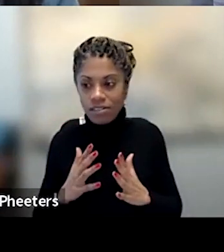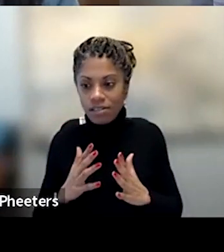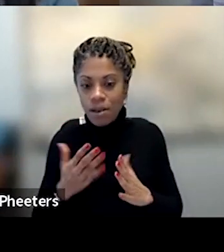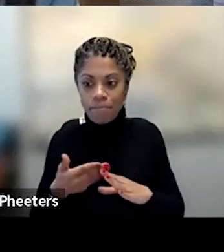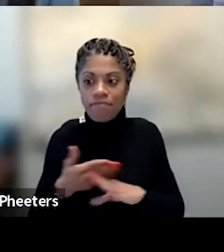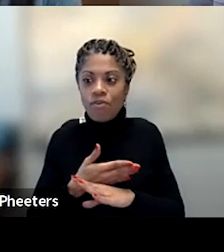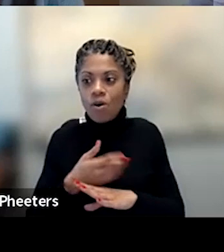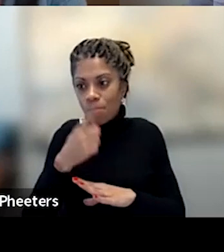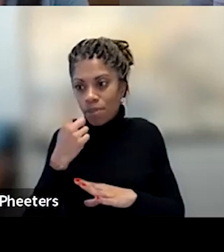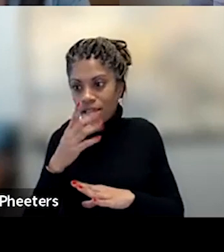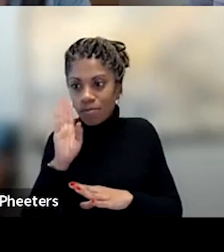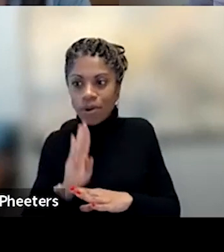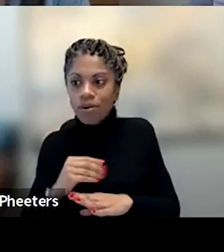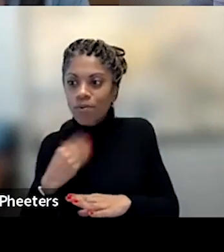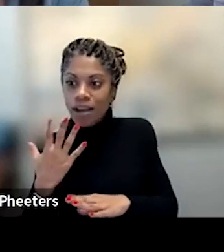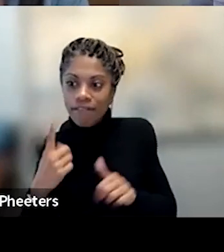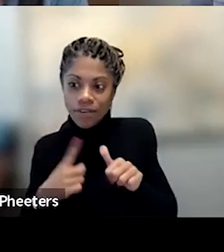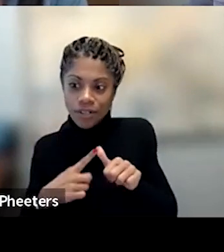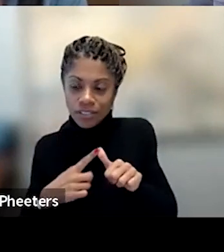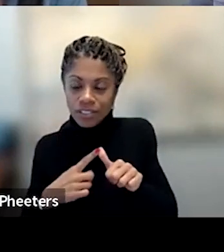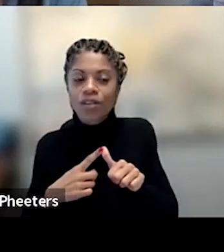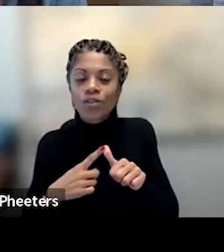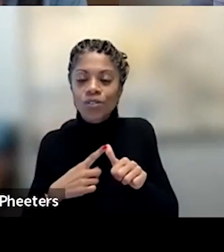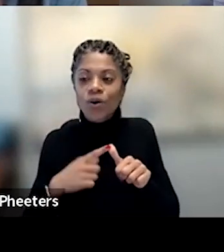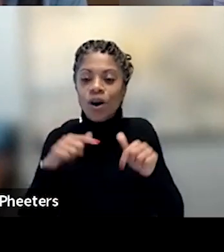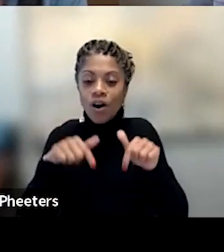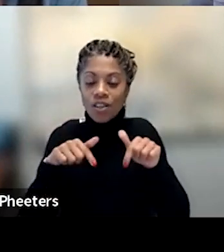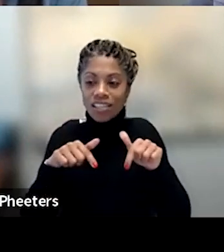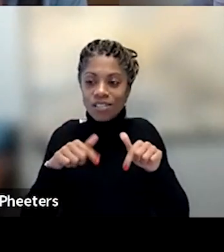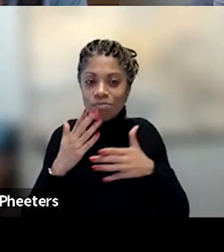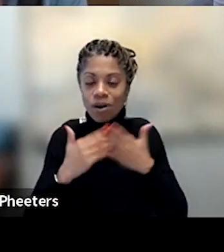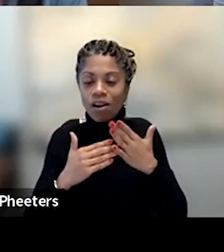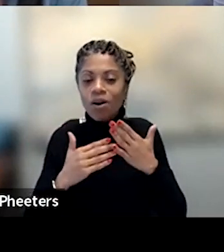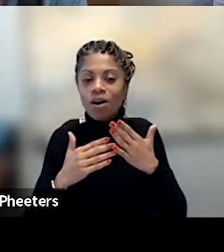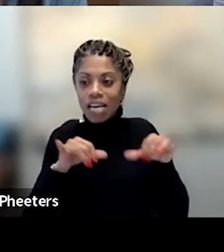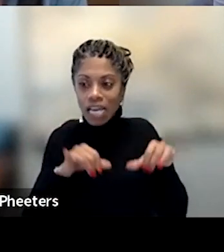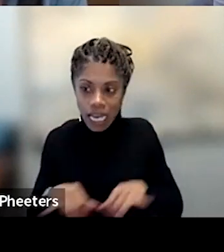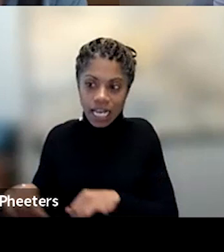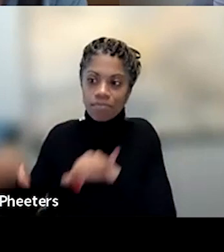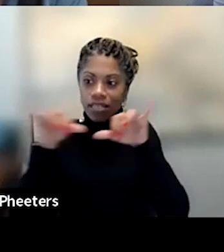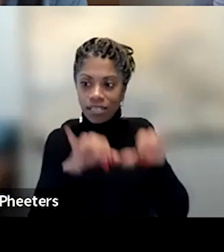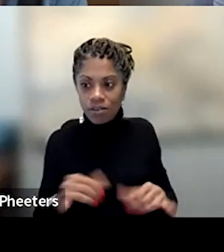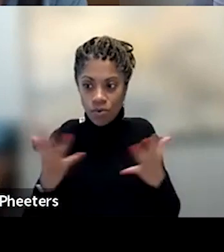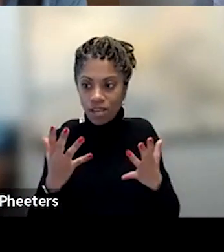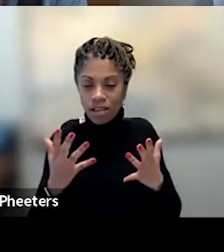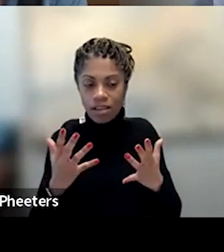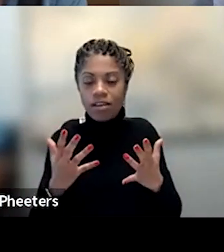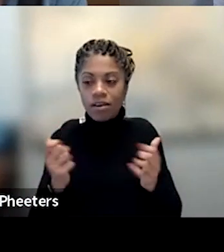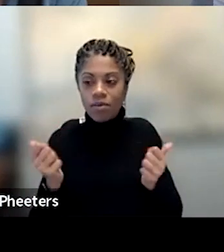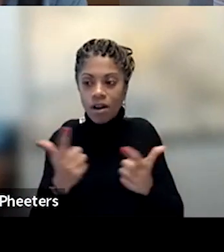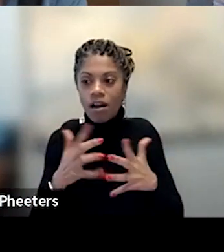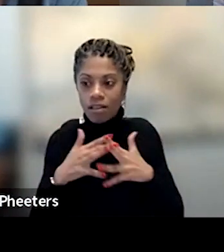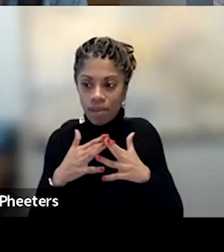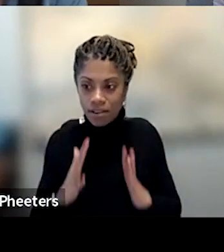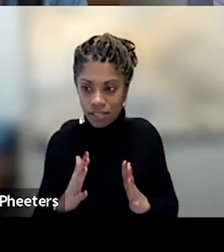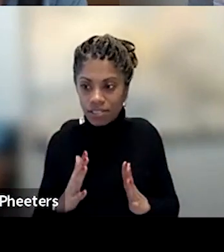brown or white. The one thing that we all in this landscape have in common is that we're all Americans, and the same media